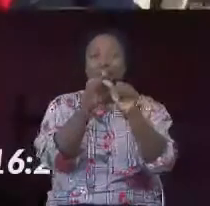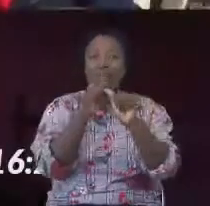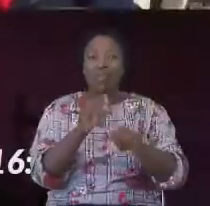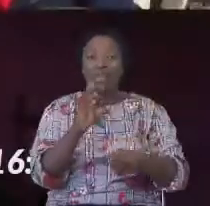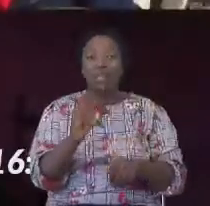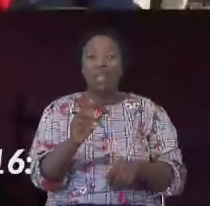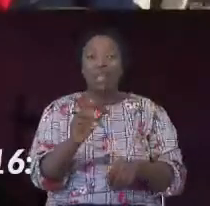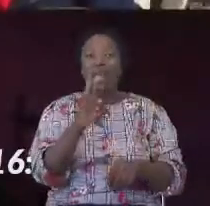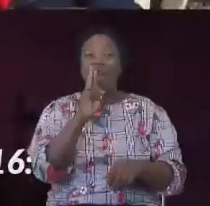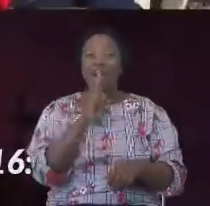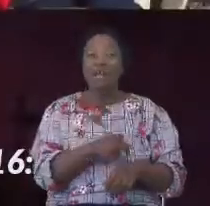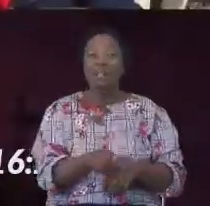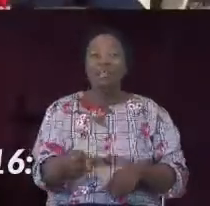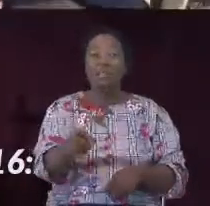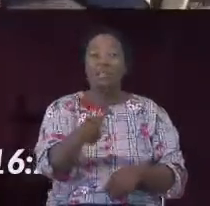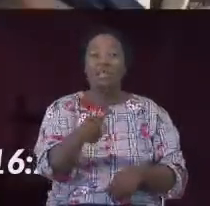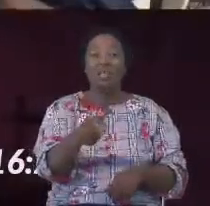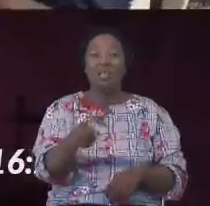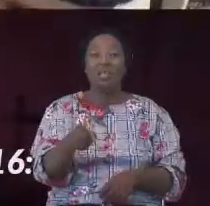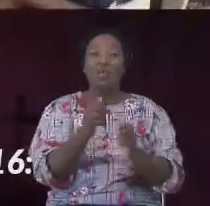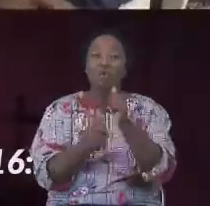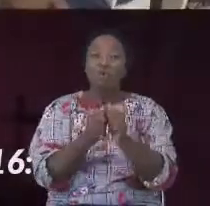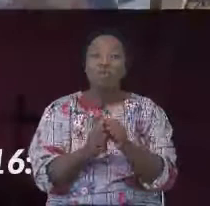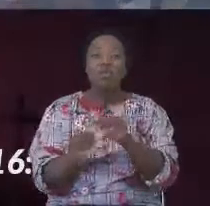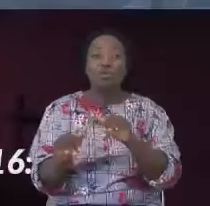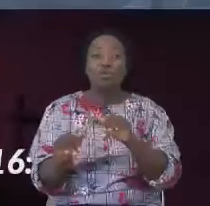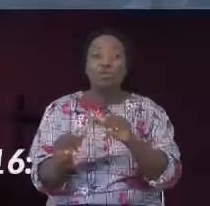Matthew chapter 5, verse 6,